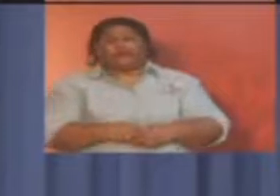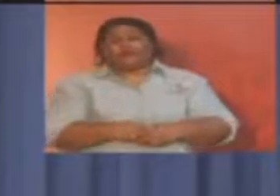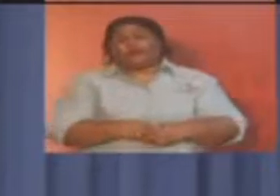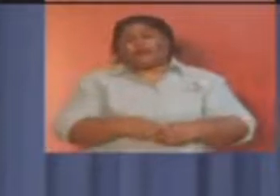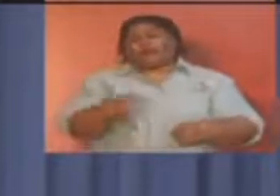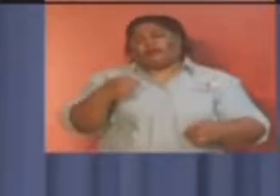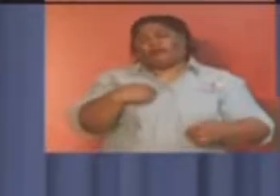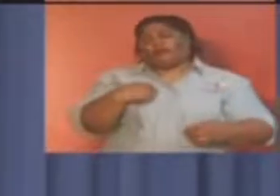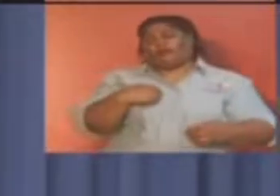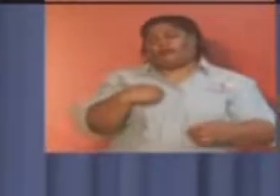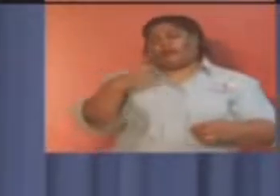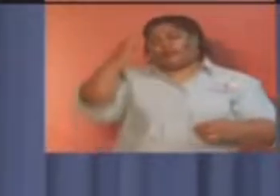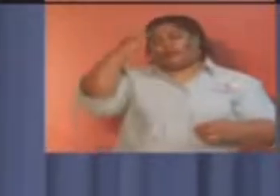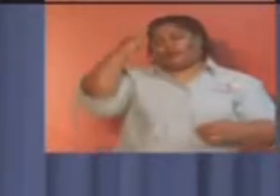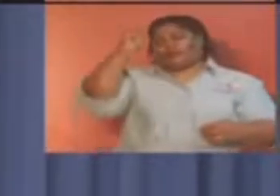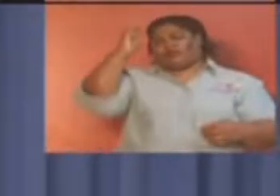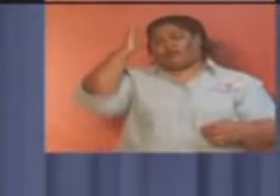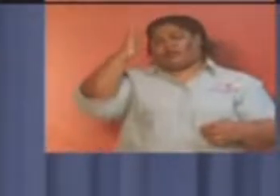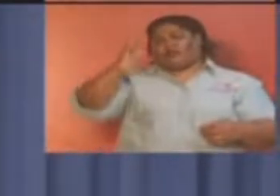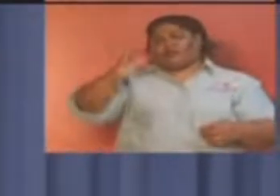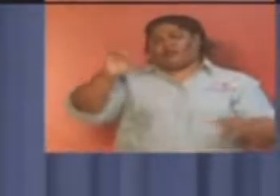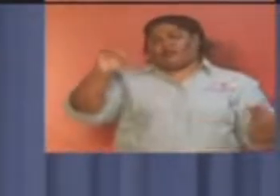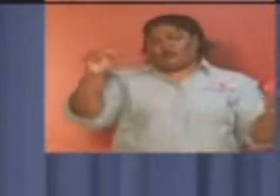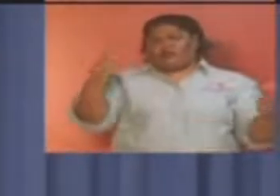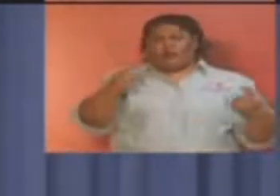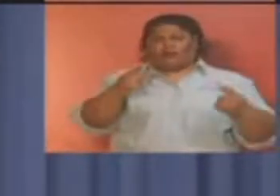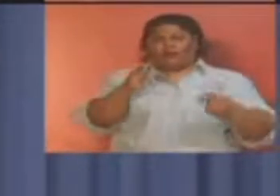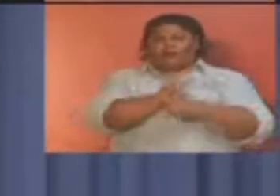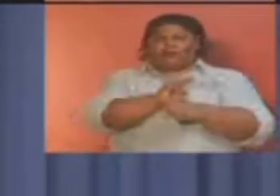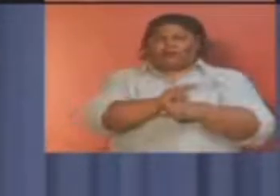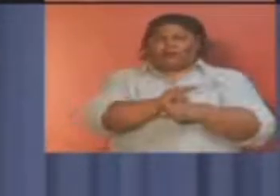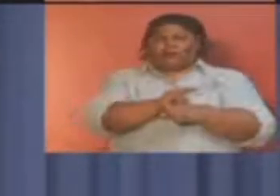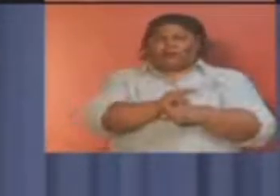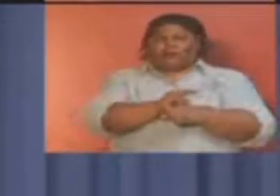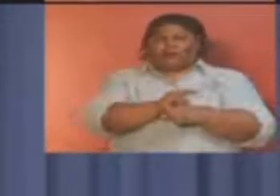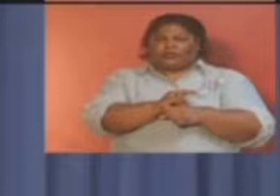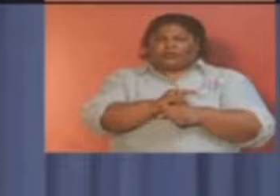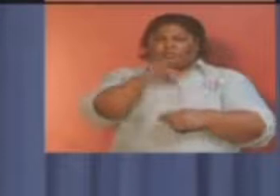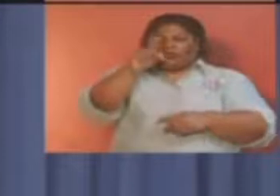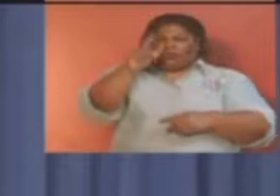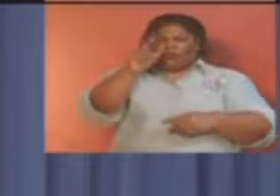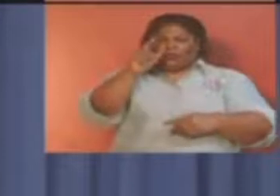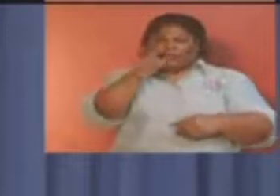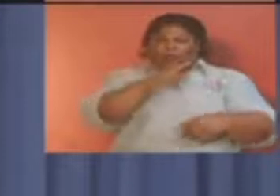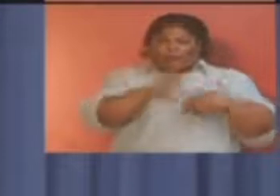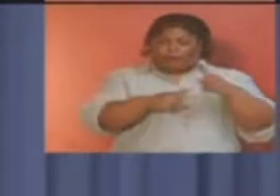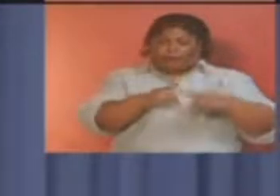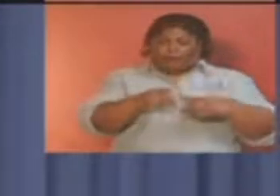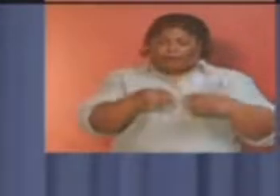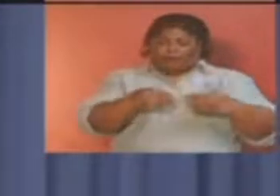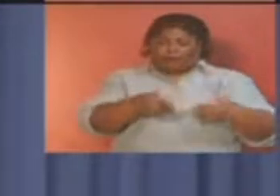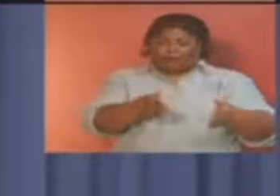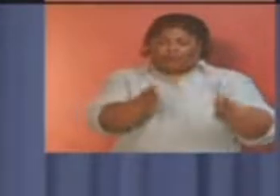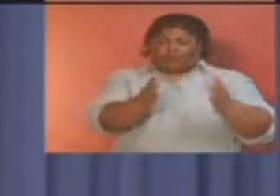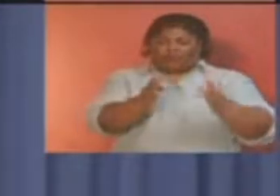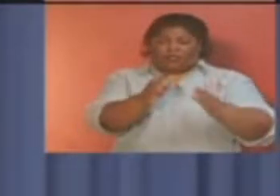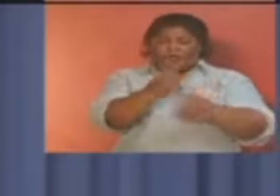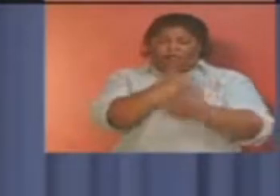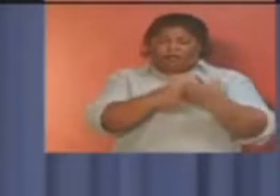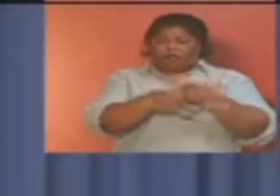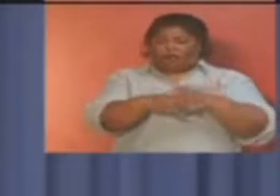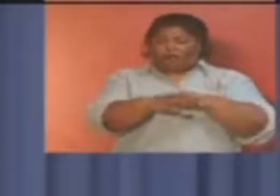authorities towards the effect of having people not congregate, having people not